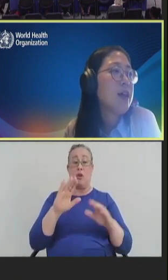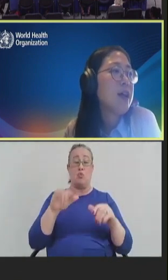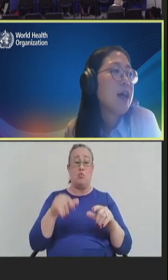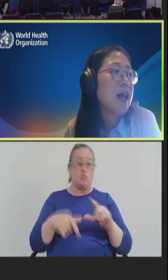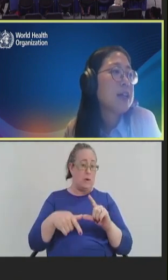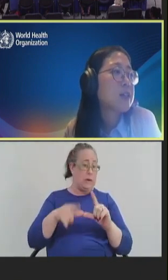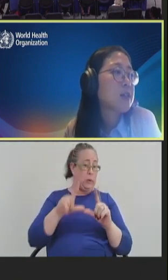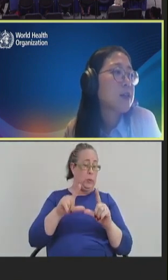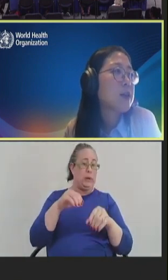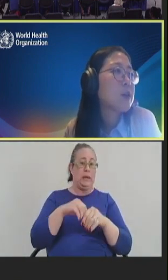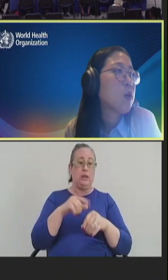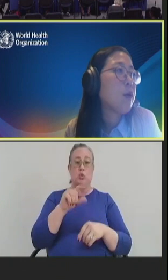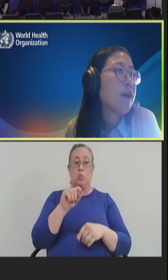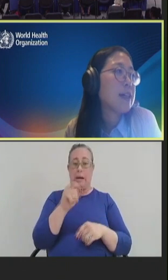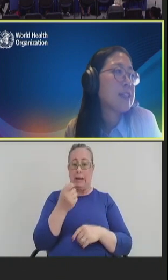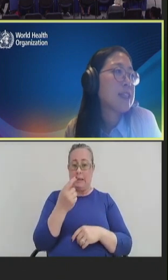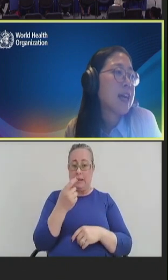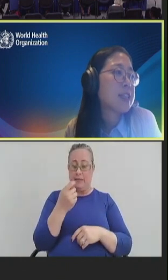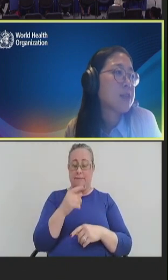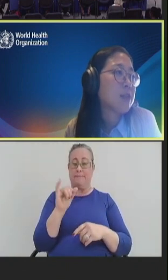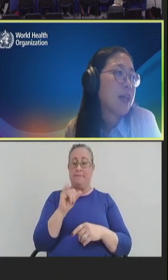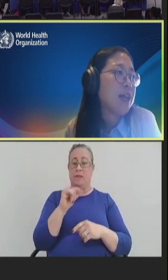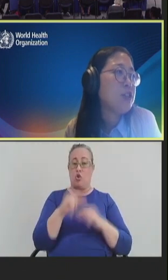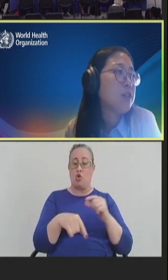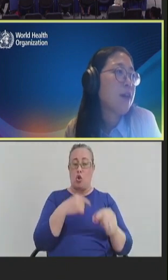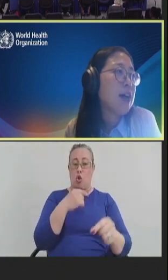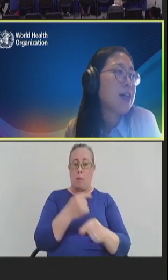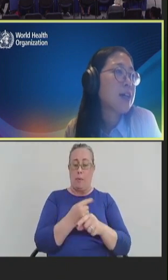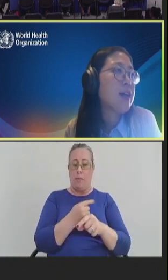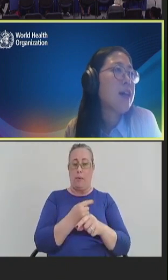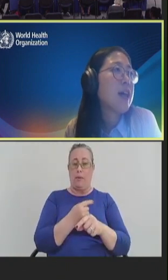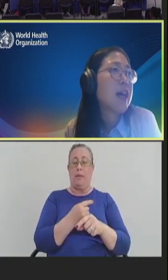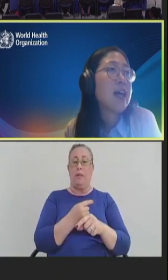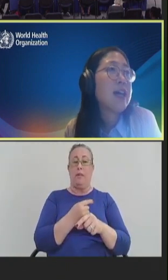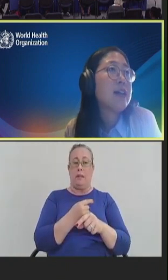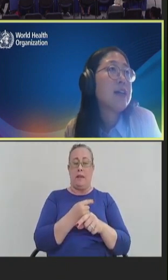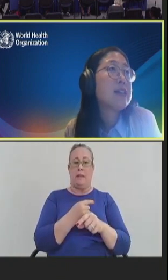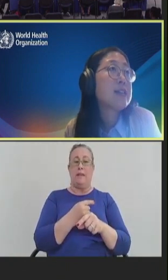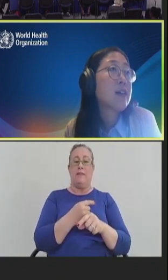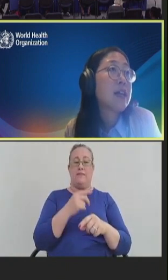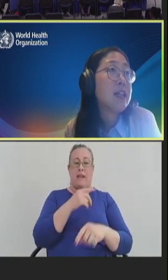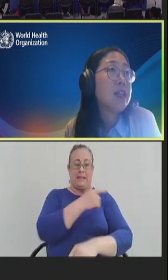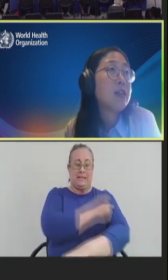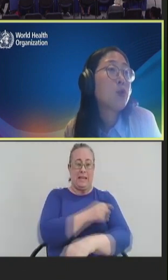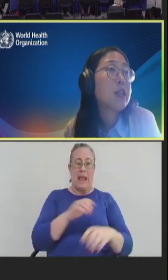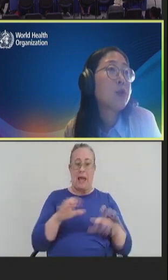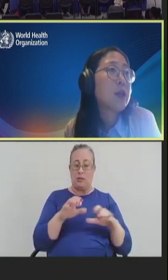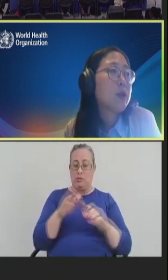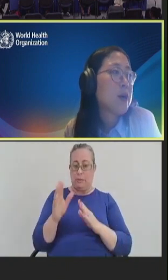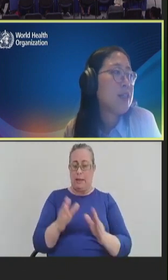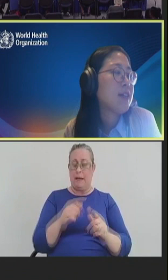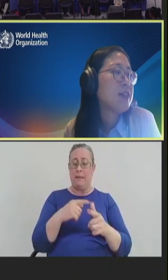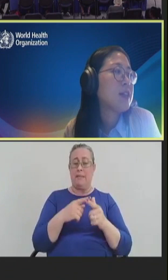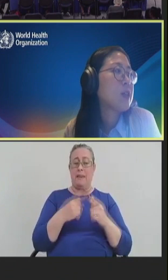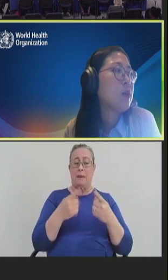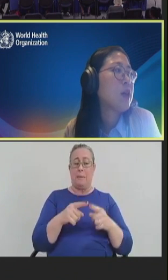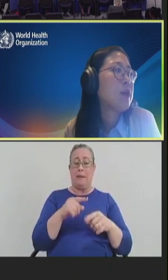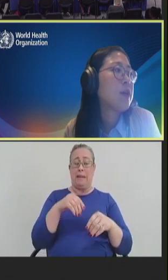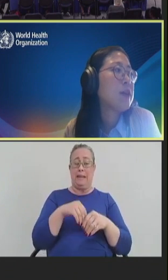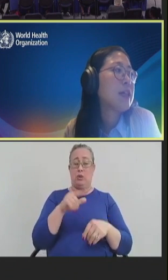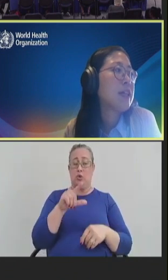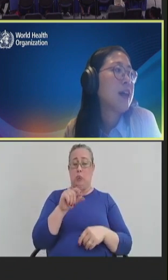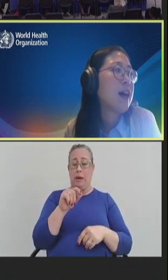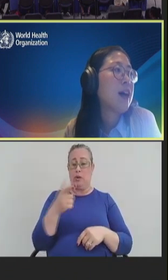2011 as Global Vaccine Action Plan, GVAC, and start in 2021, the